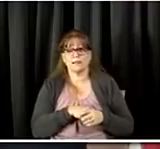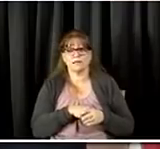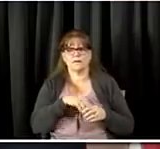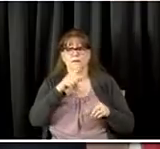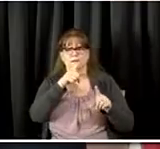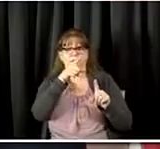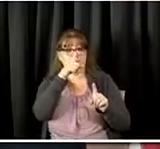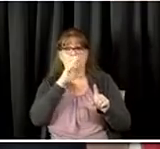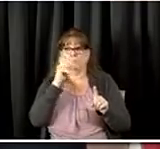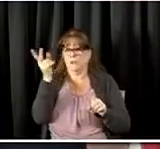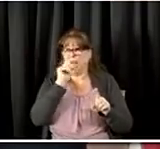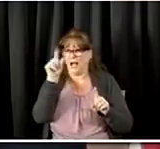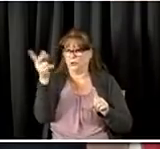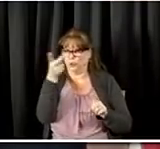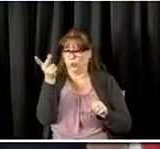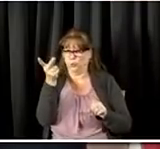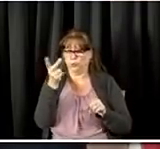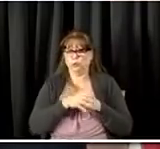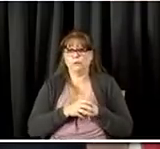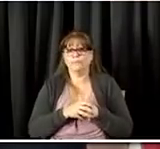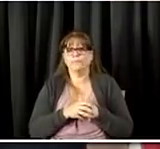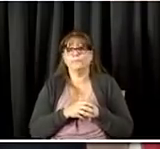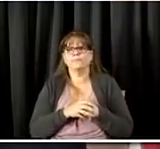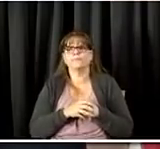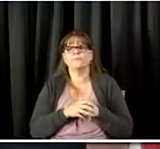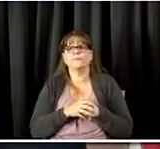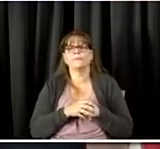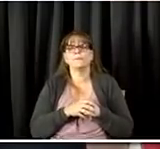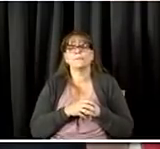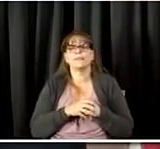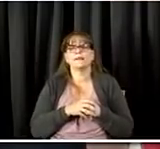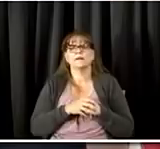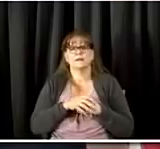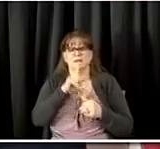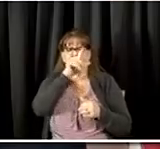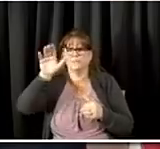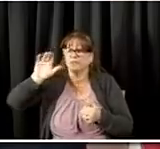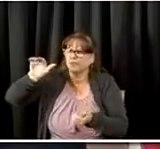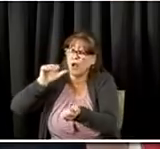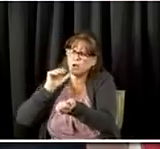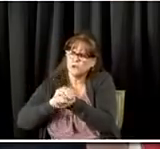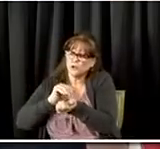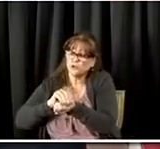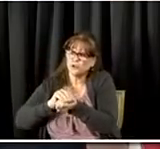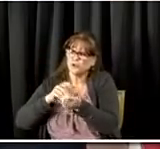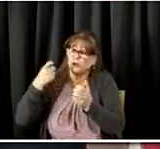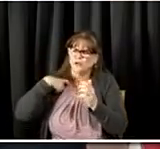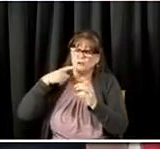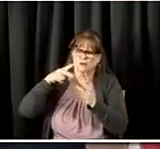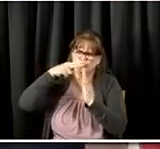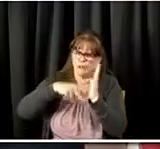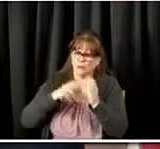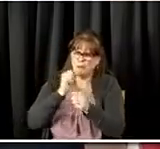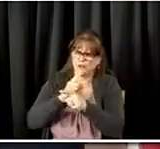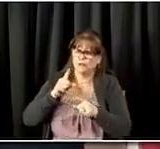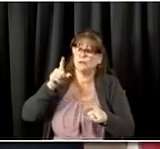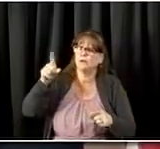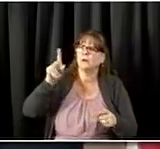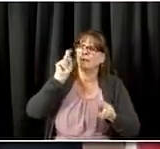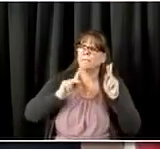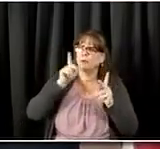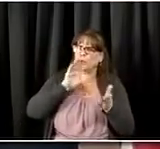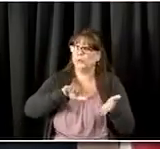Herlihy. Am I reading this, to Dr. Herlihy, am I reading this correctly, that the number of deaths from COVID could